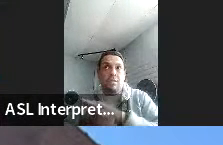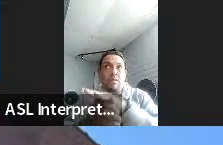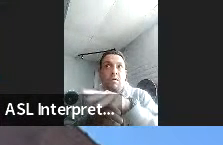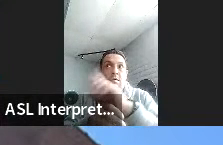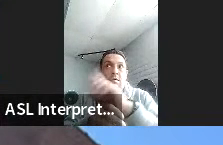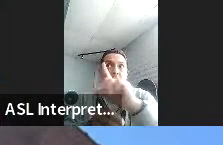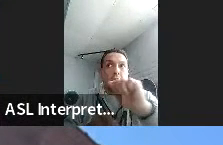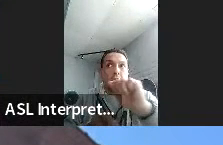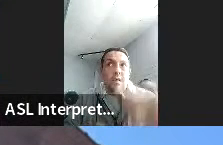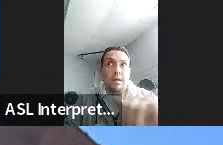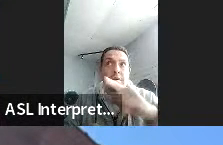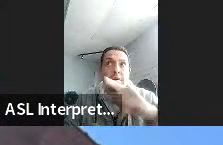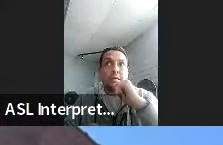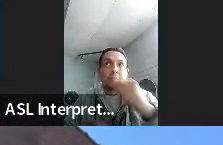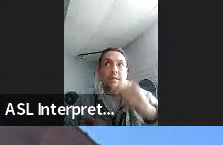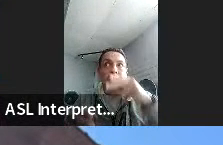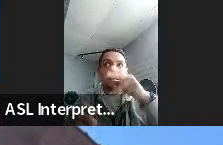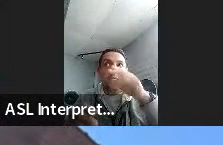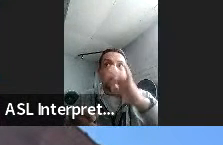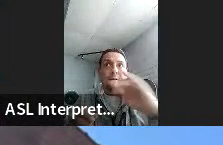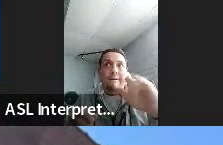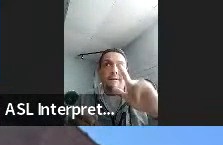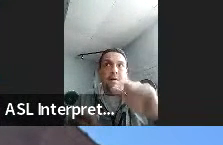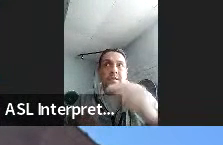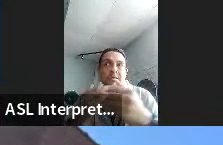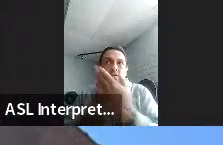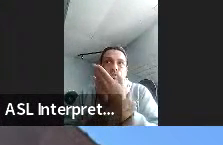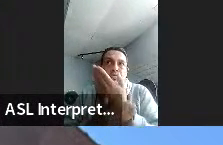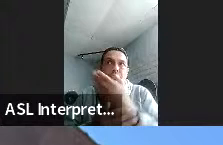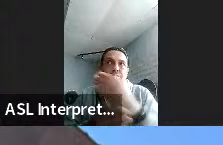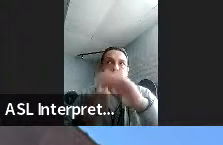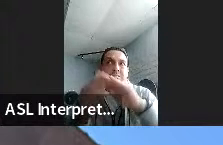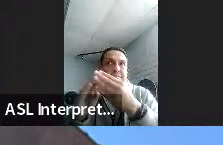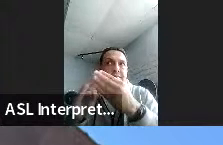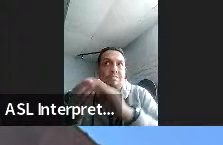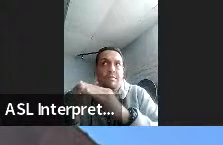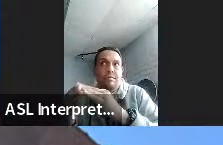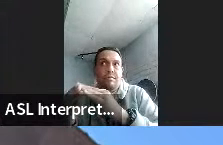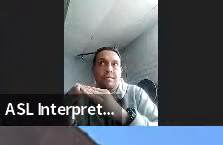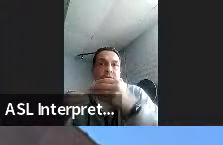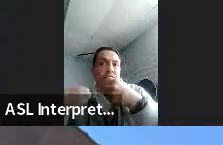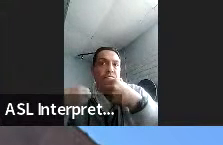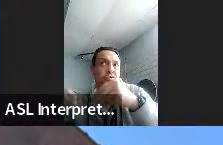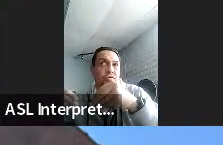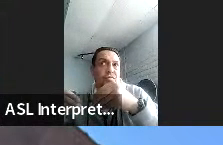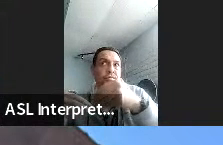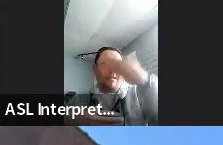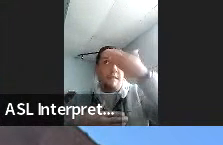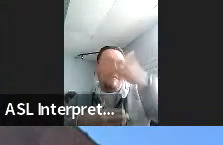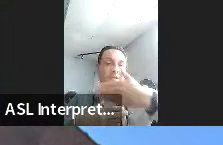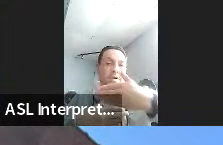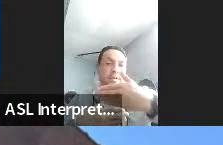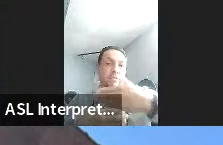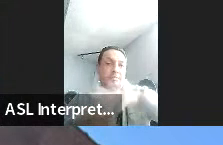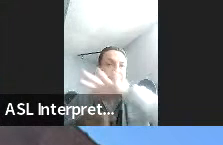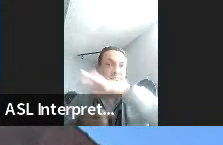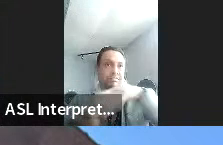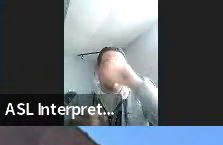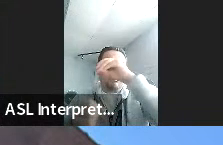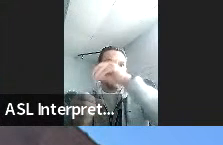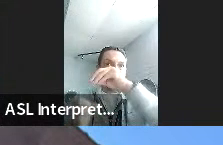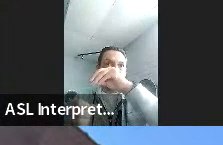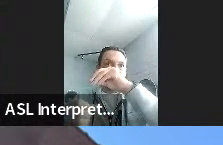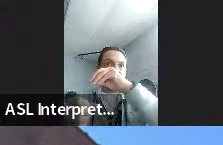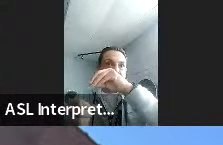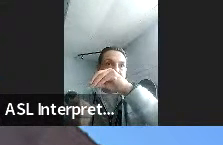area-wide rezoning to allow for new neighborhood serving storefronts to locate. So what we're proposing here is to create a